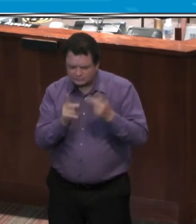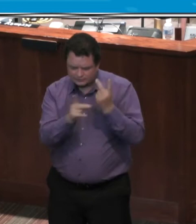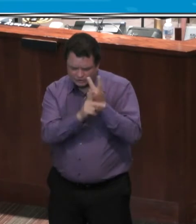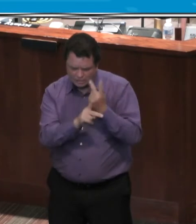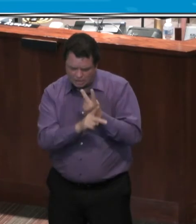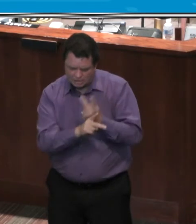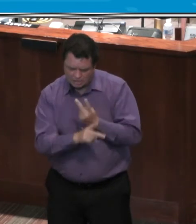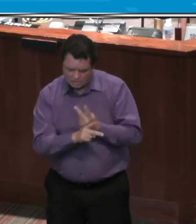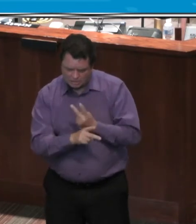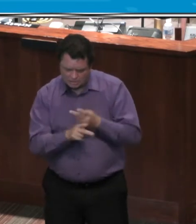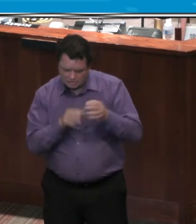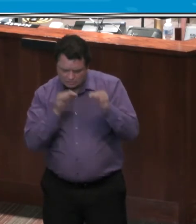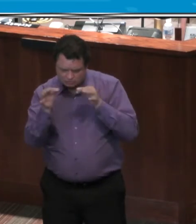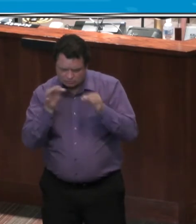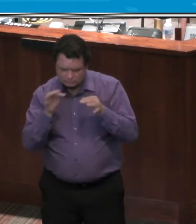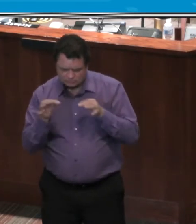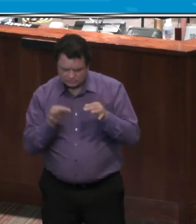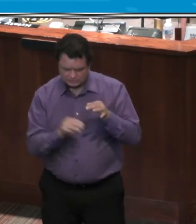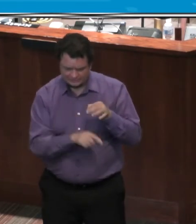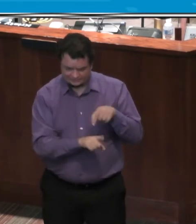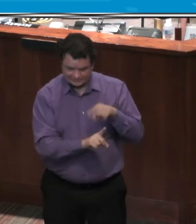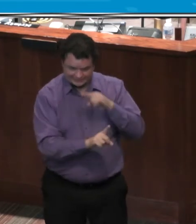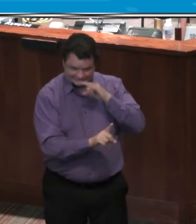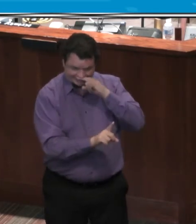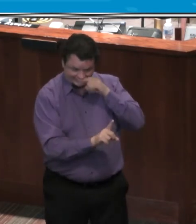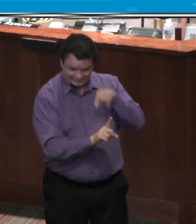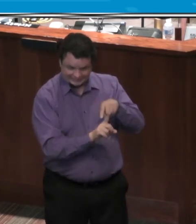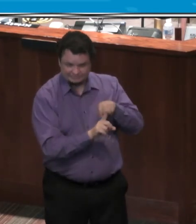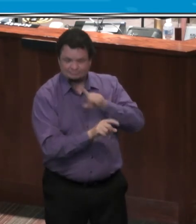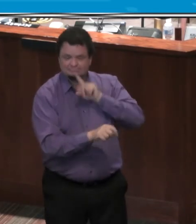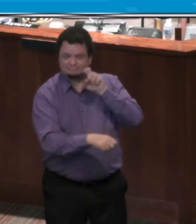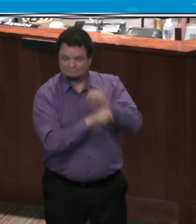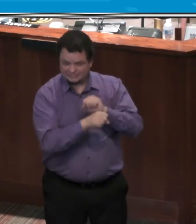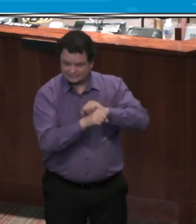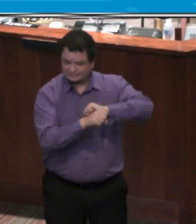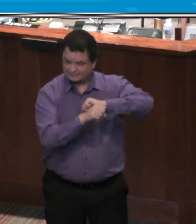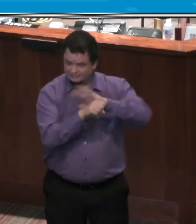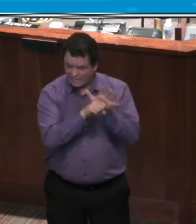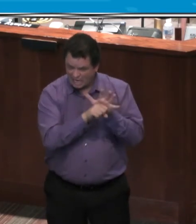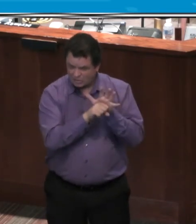positive, confirmed positive, or that their symptoms